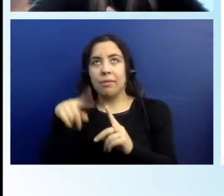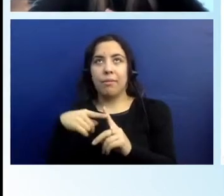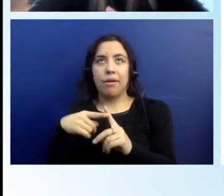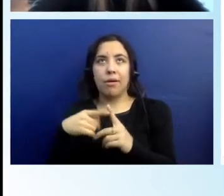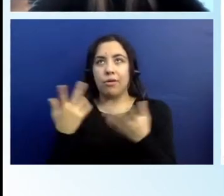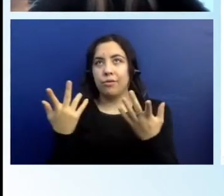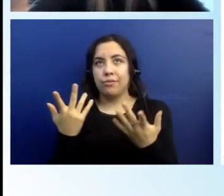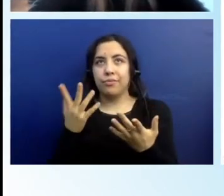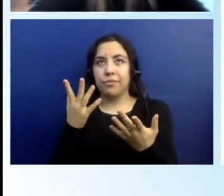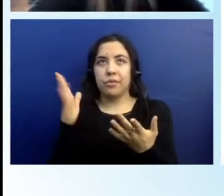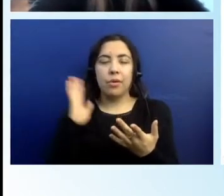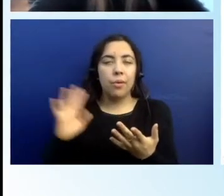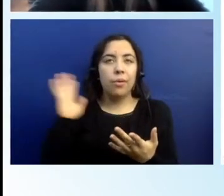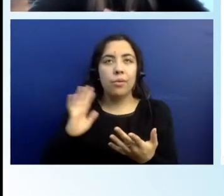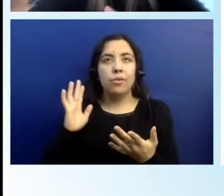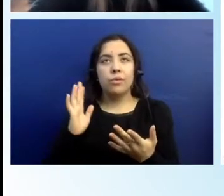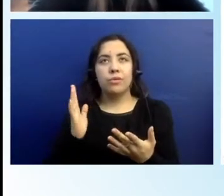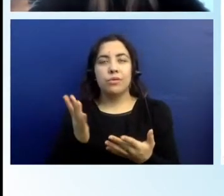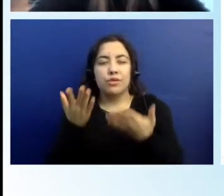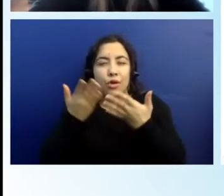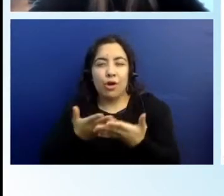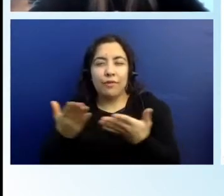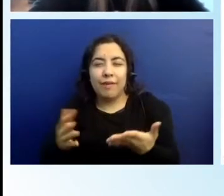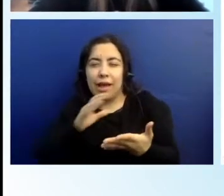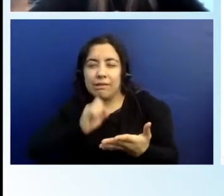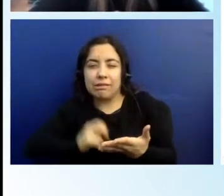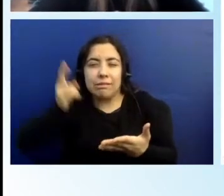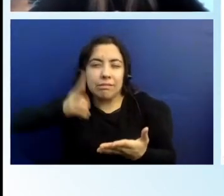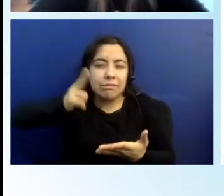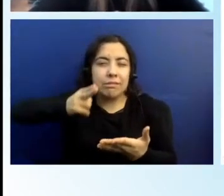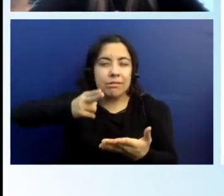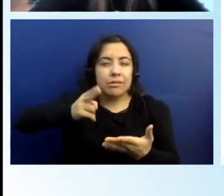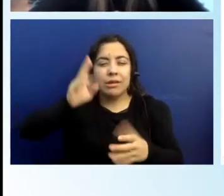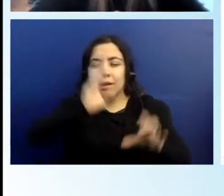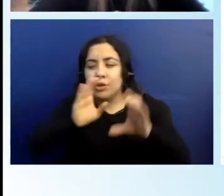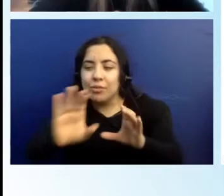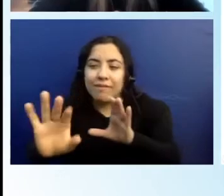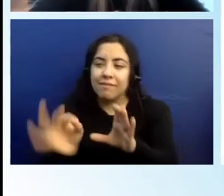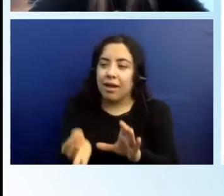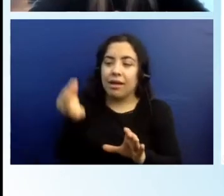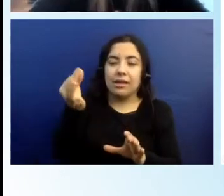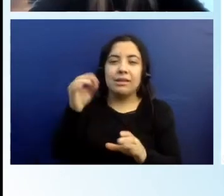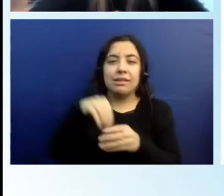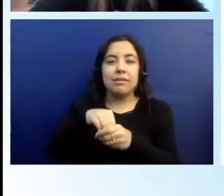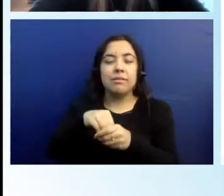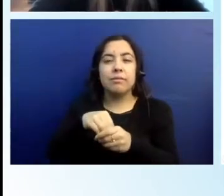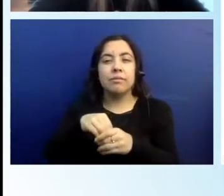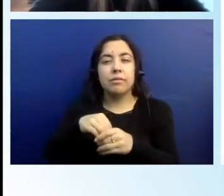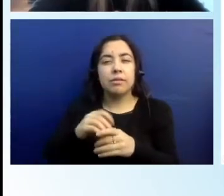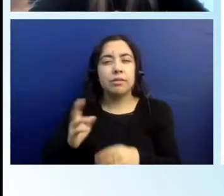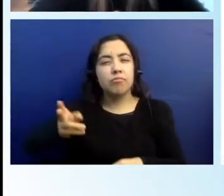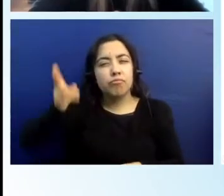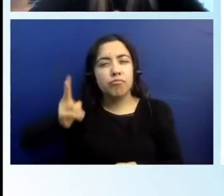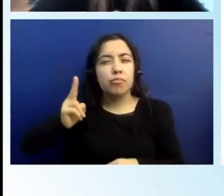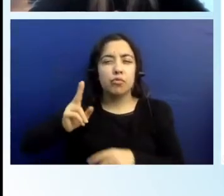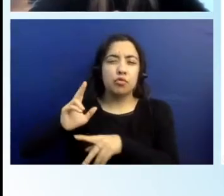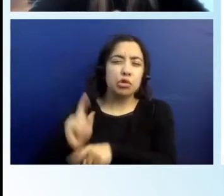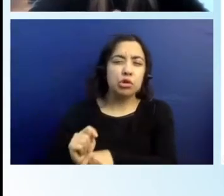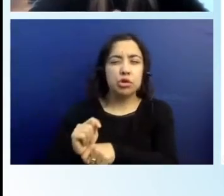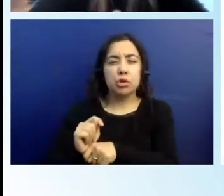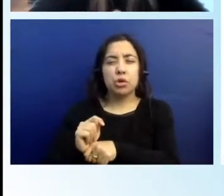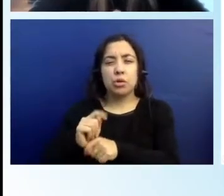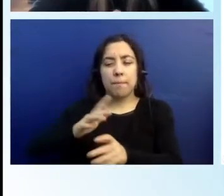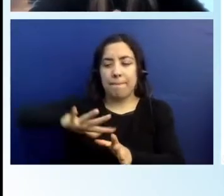find in ancestral mounds, traditional mounds that, you know, are often looted